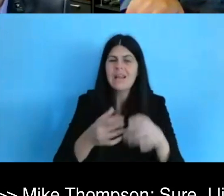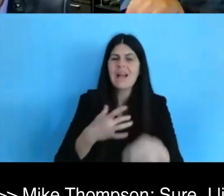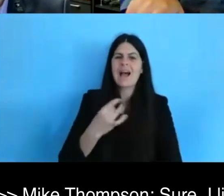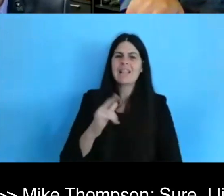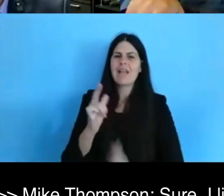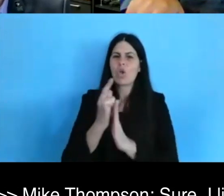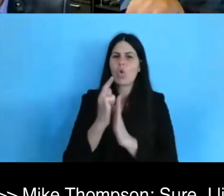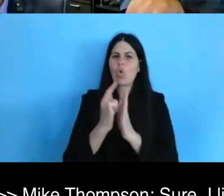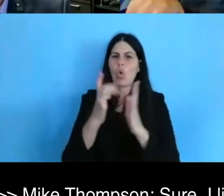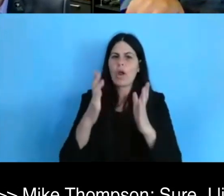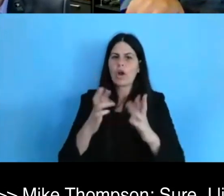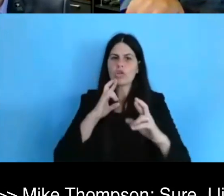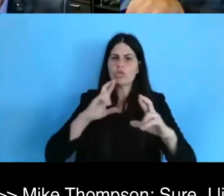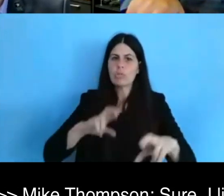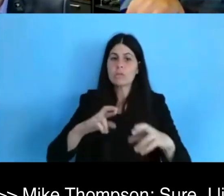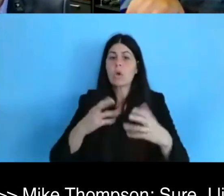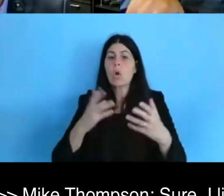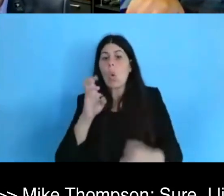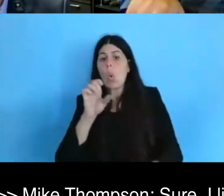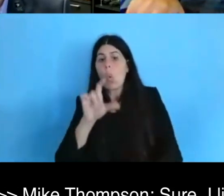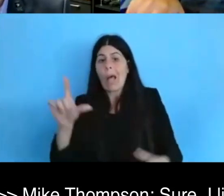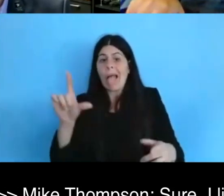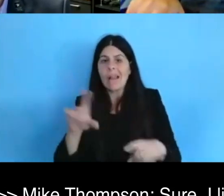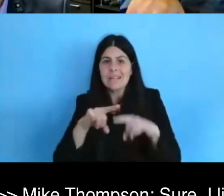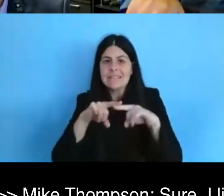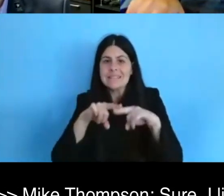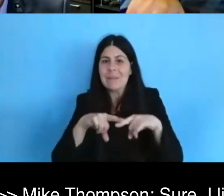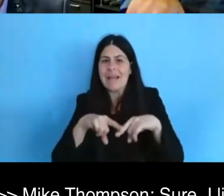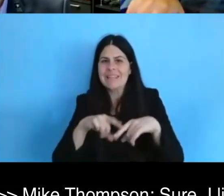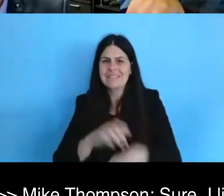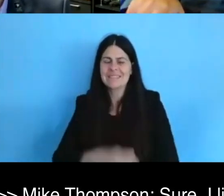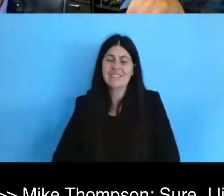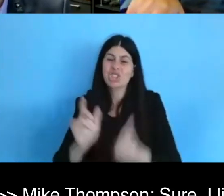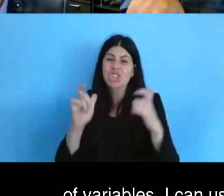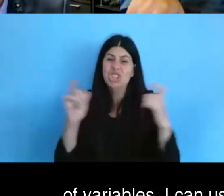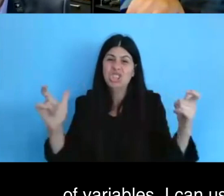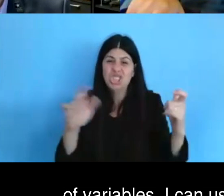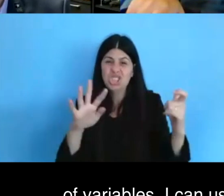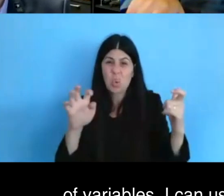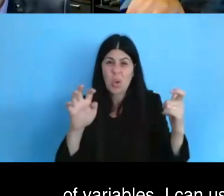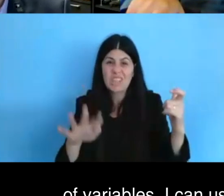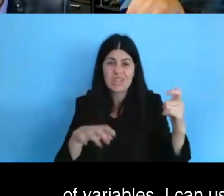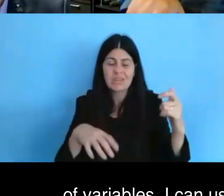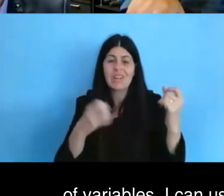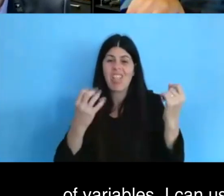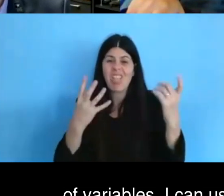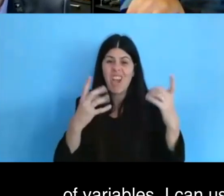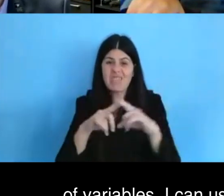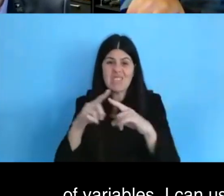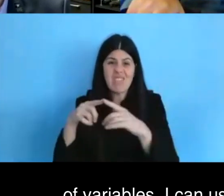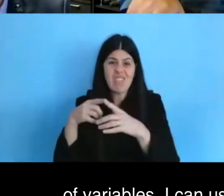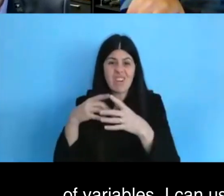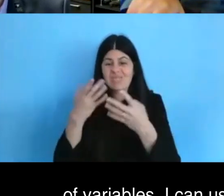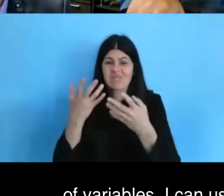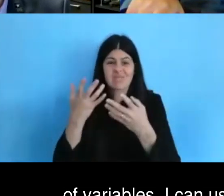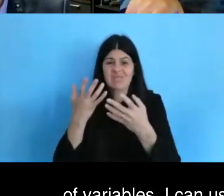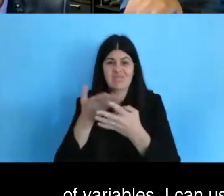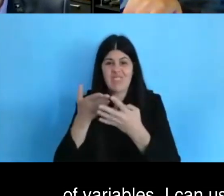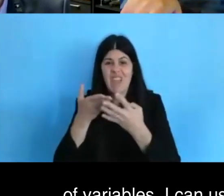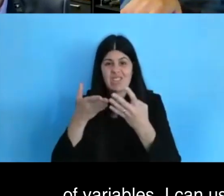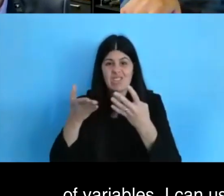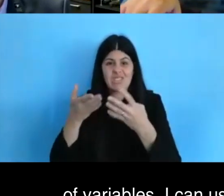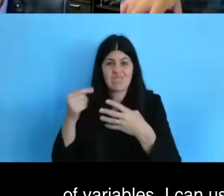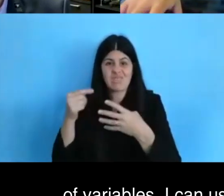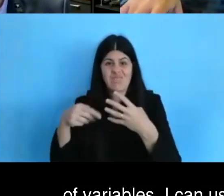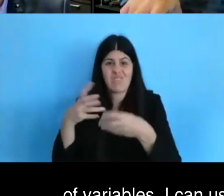of, well, it depends. That's a huge question. A lot of variables. I can use affectionate cliches and